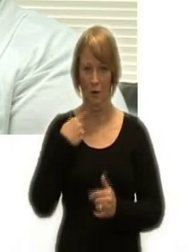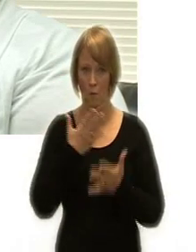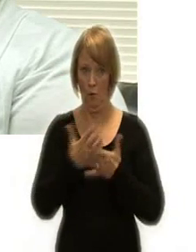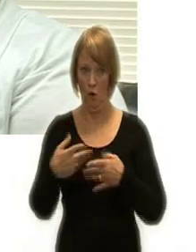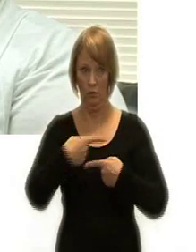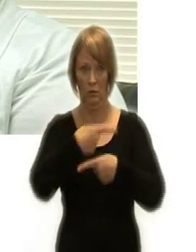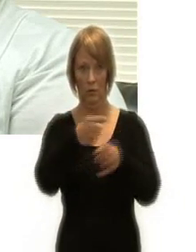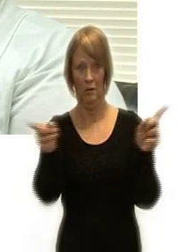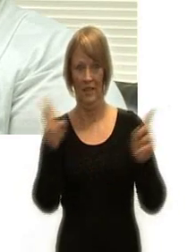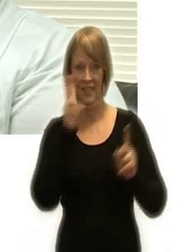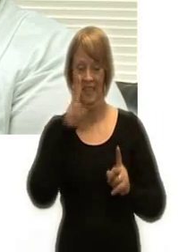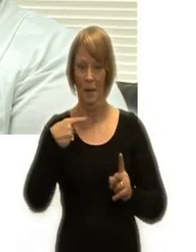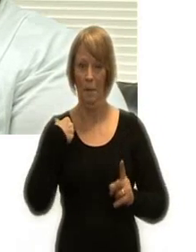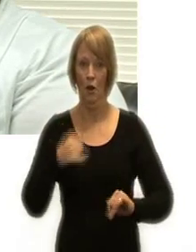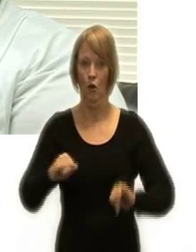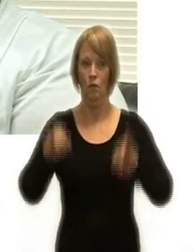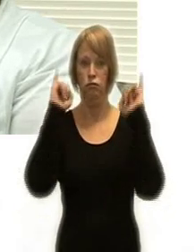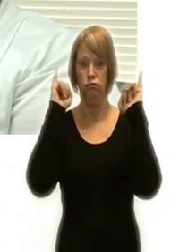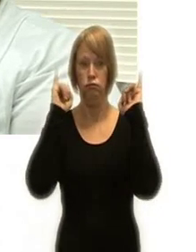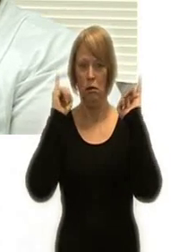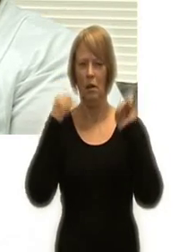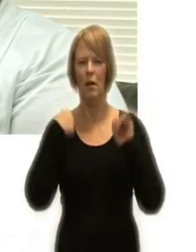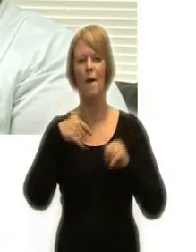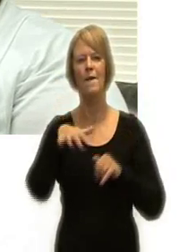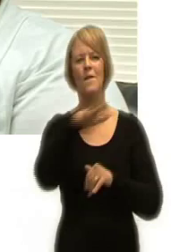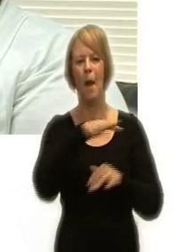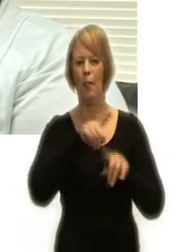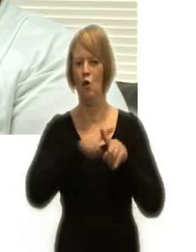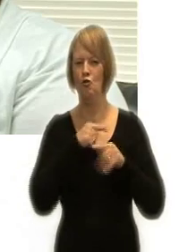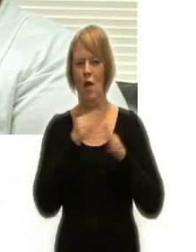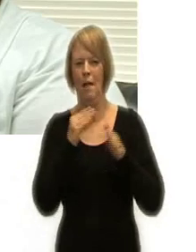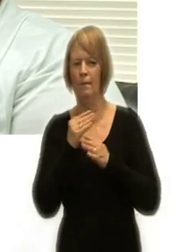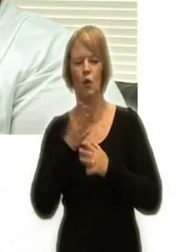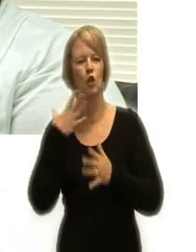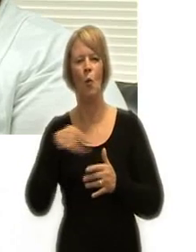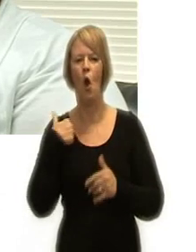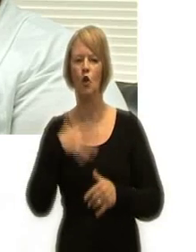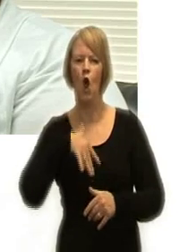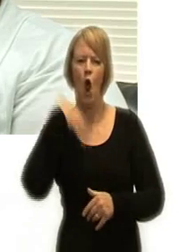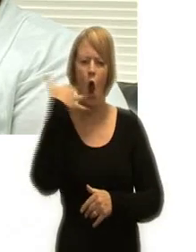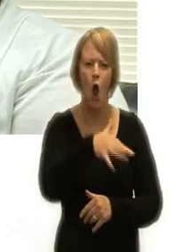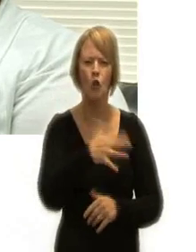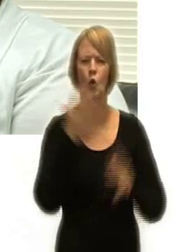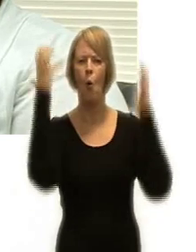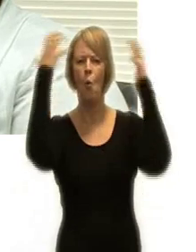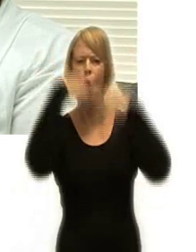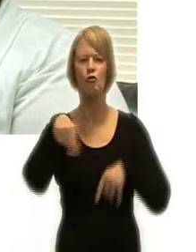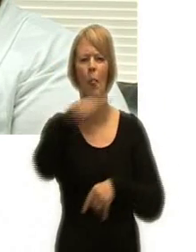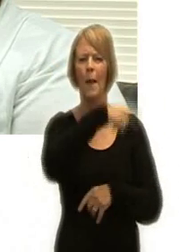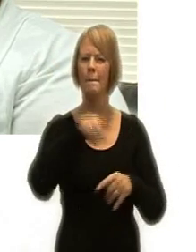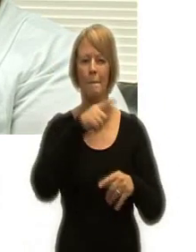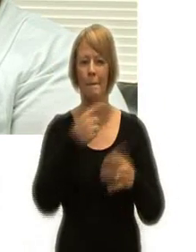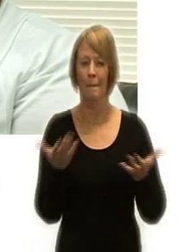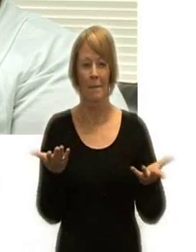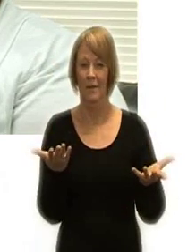family that really understands me because they've seen me at my worst. I tend to keep it from my family, as